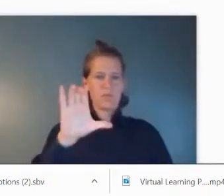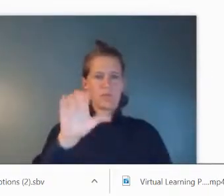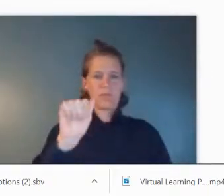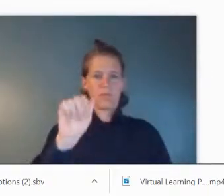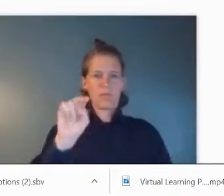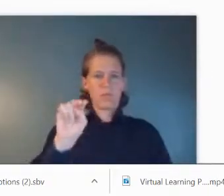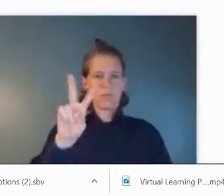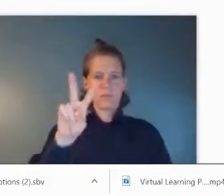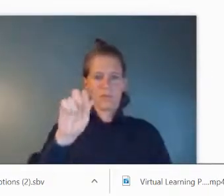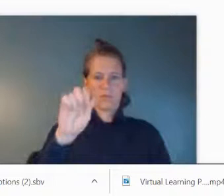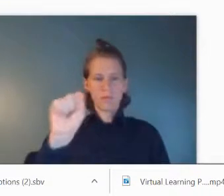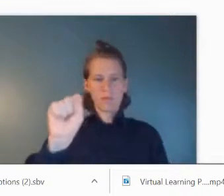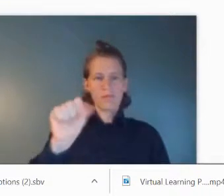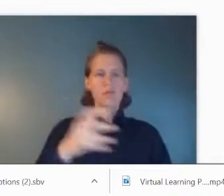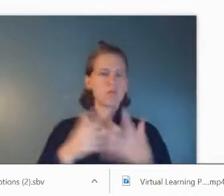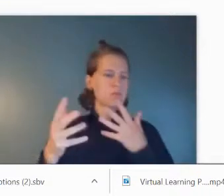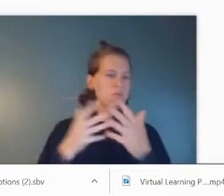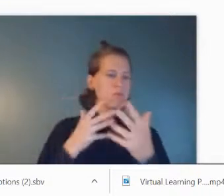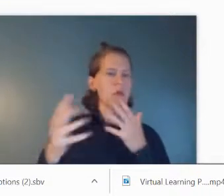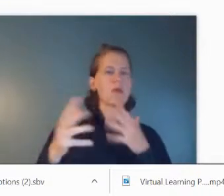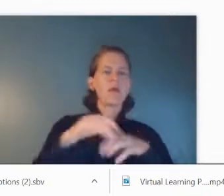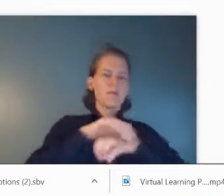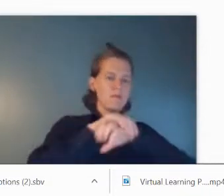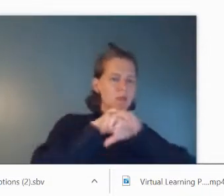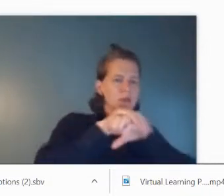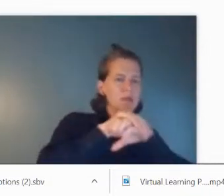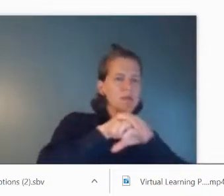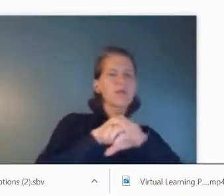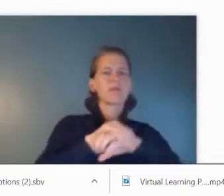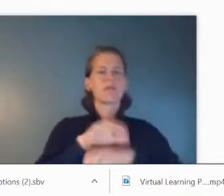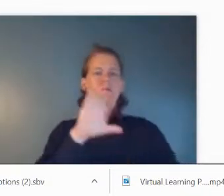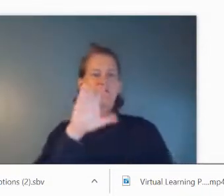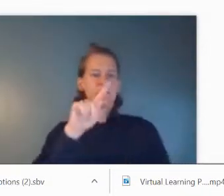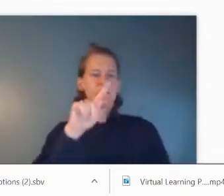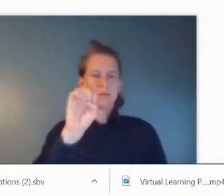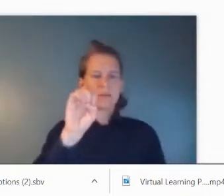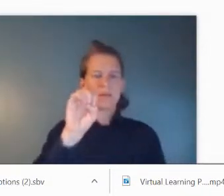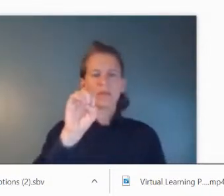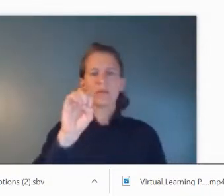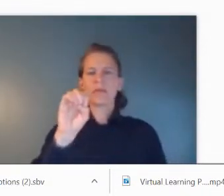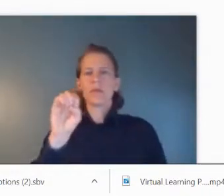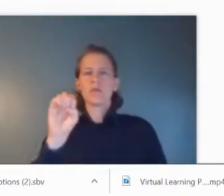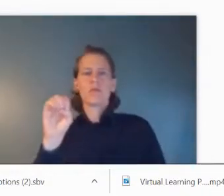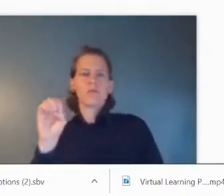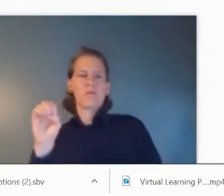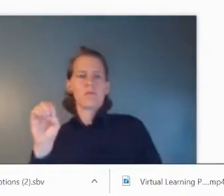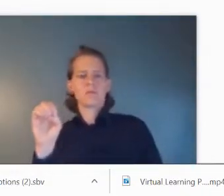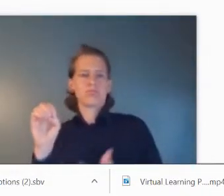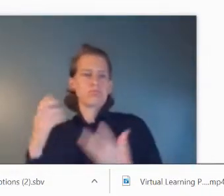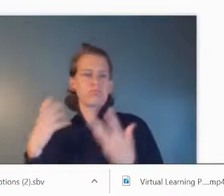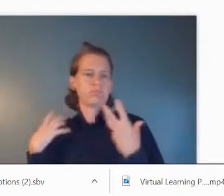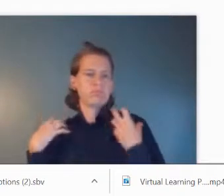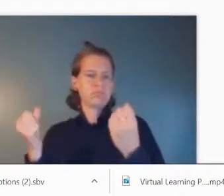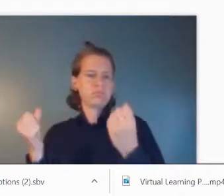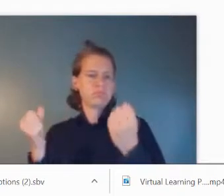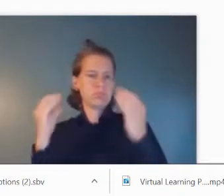teacher, or CTE teacher, every department, every teacher, will use Canvas.